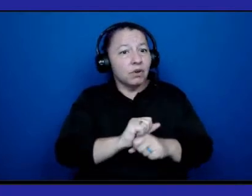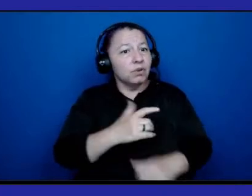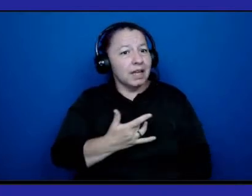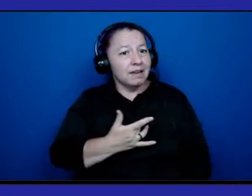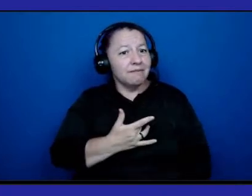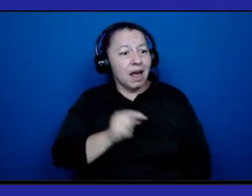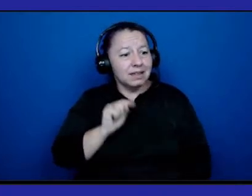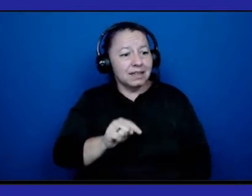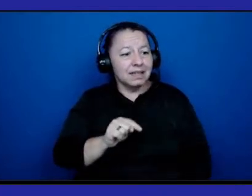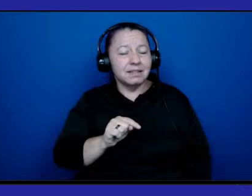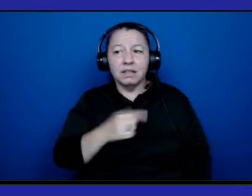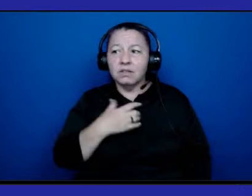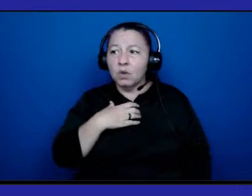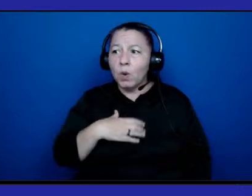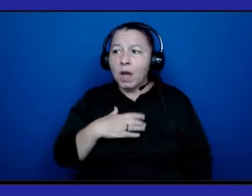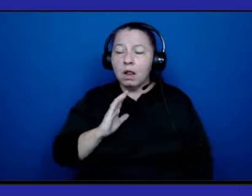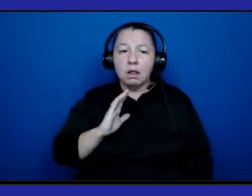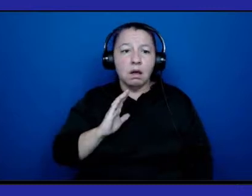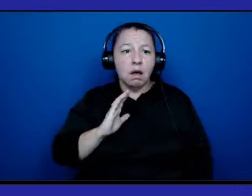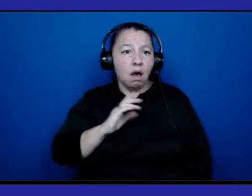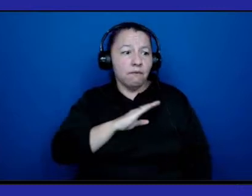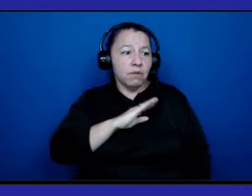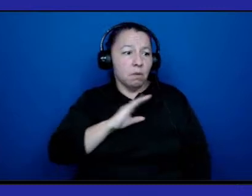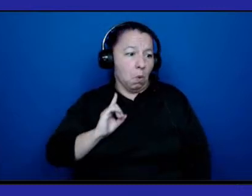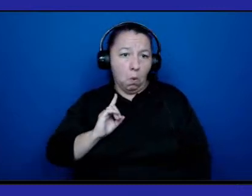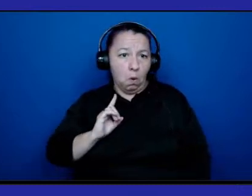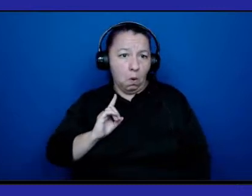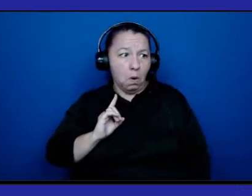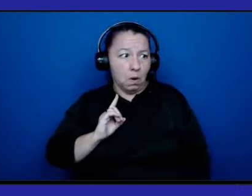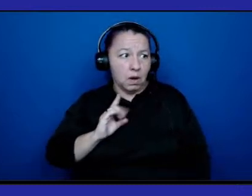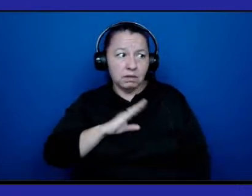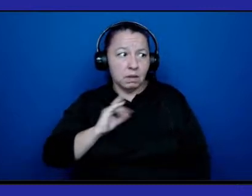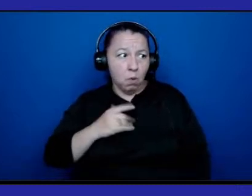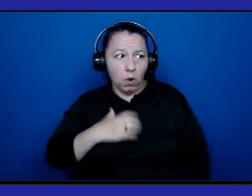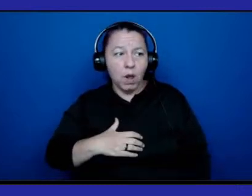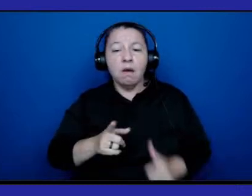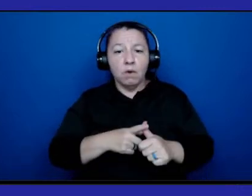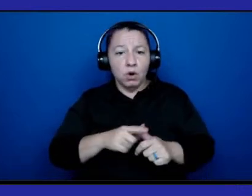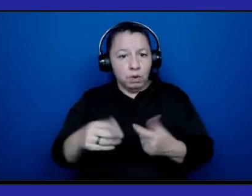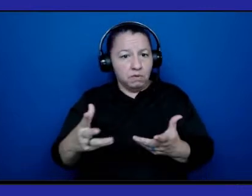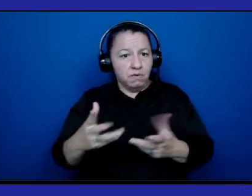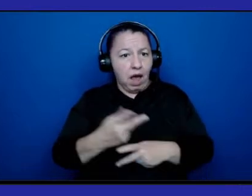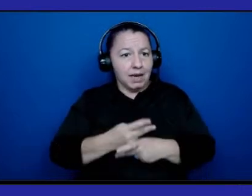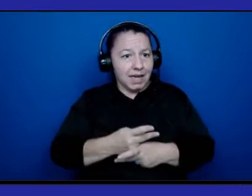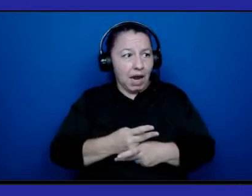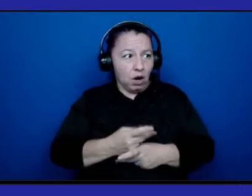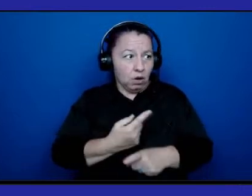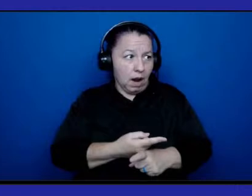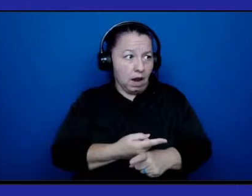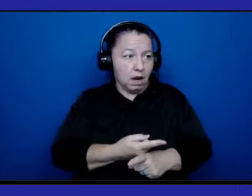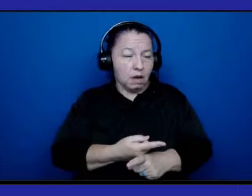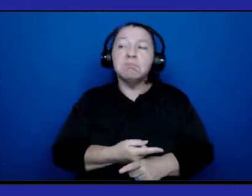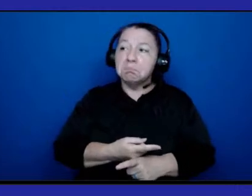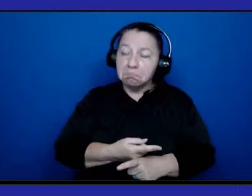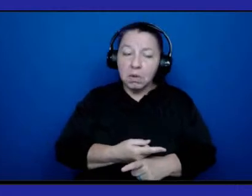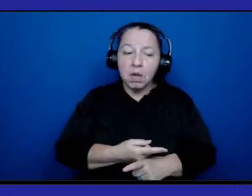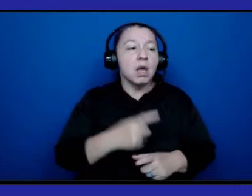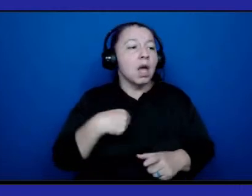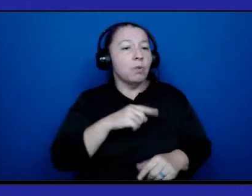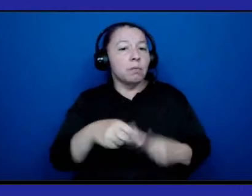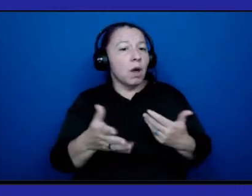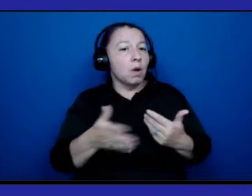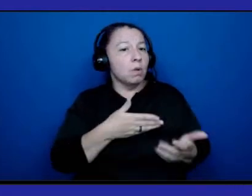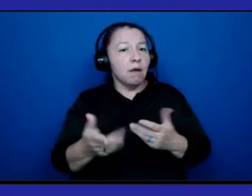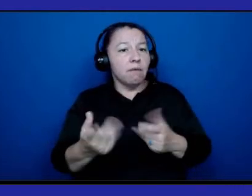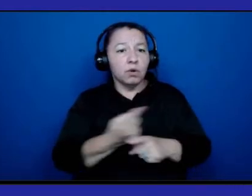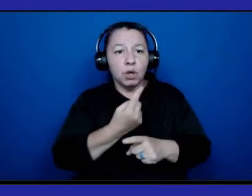of the board. First, we provide care, right? And we provide whatever is the appropriate care to the